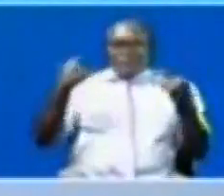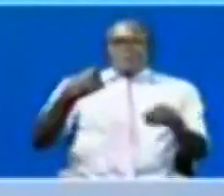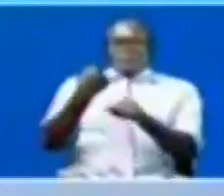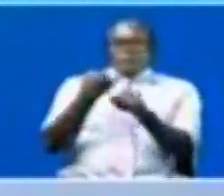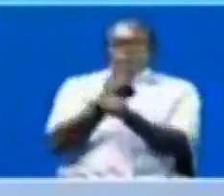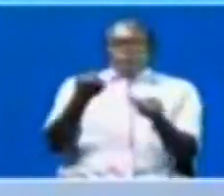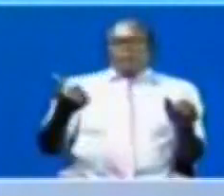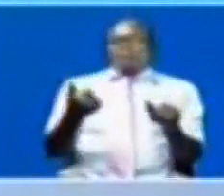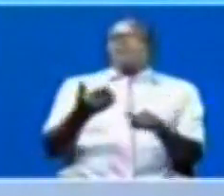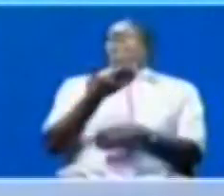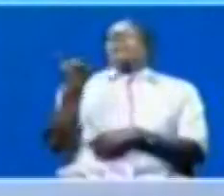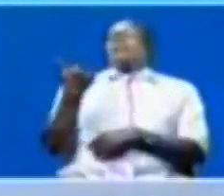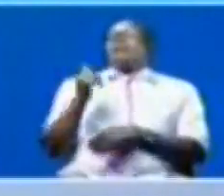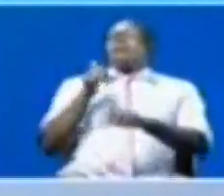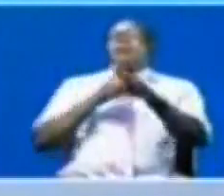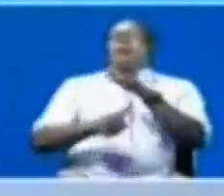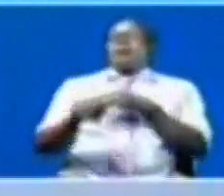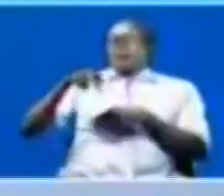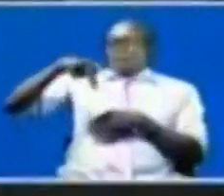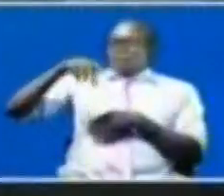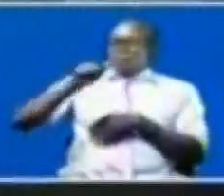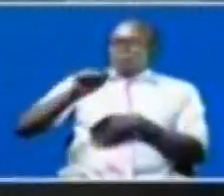perform better under Paul Murunga.